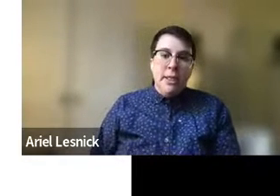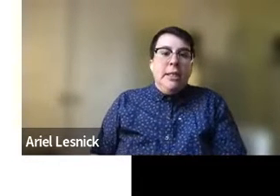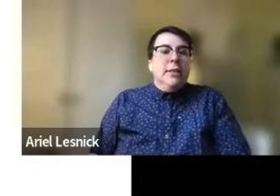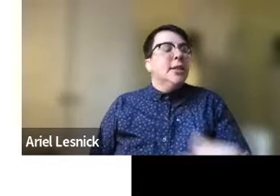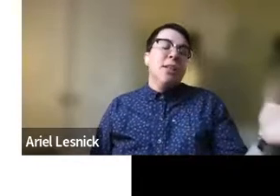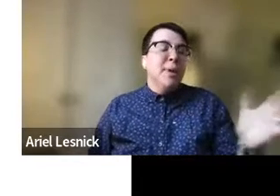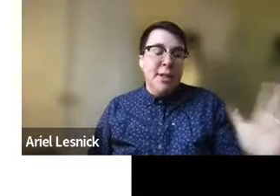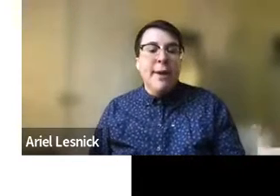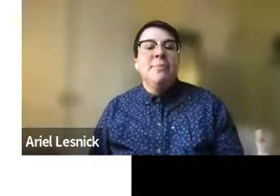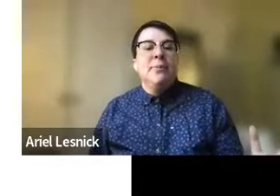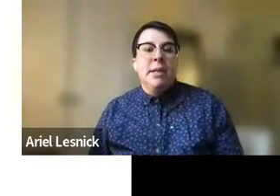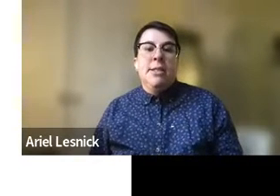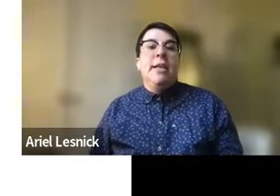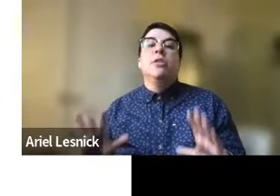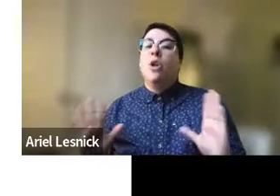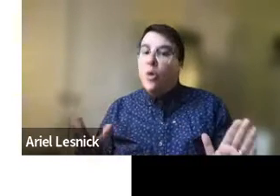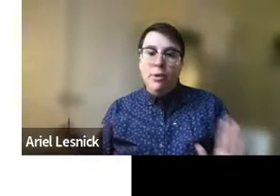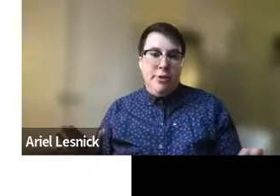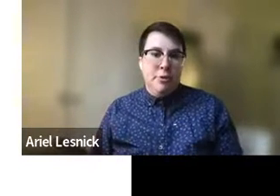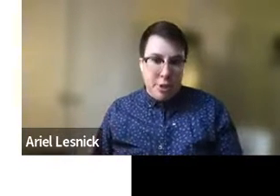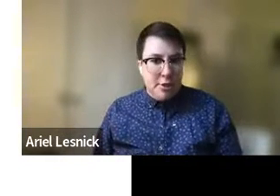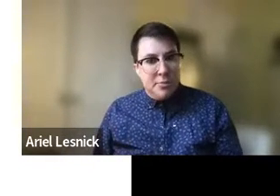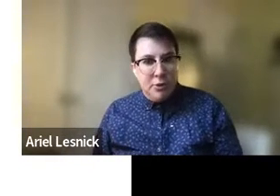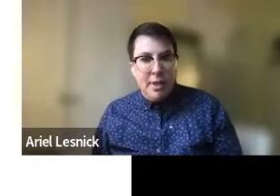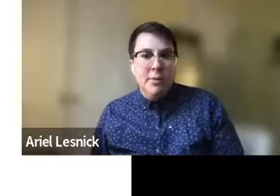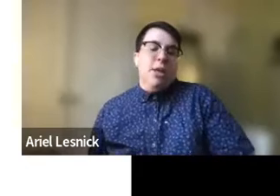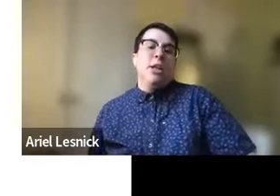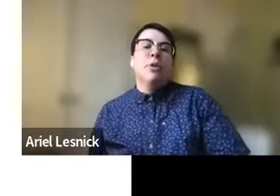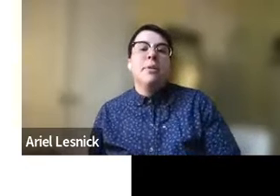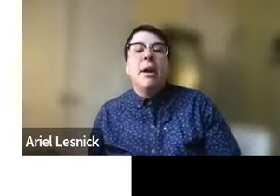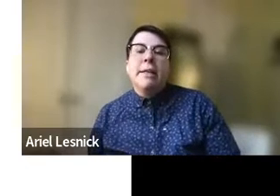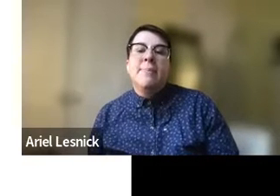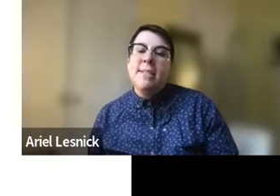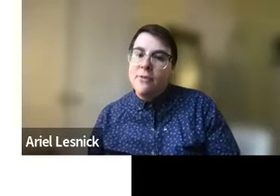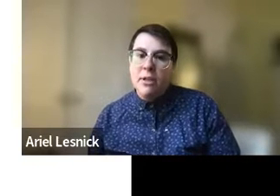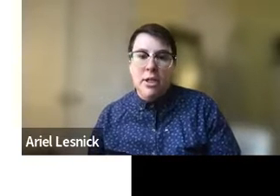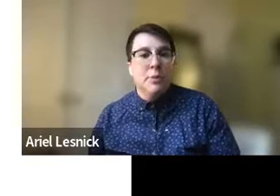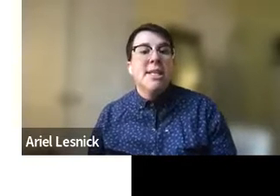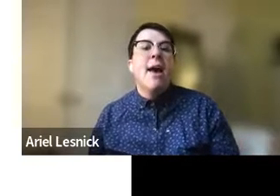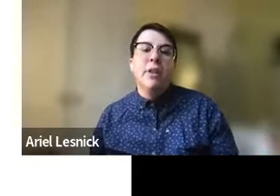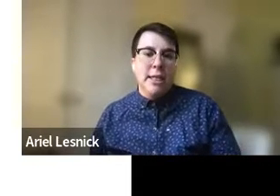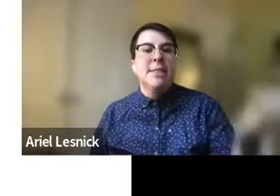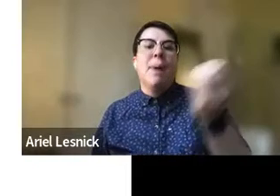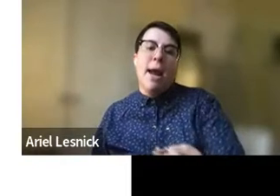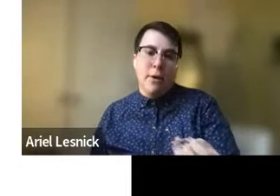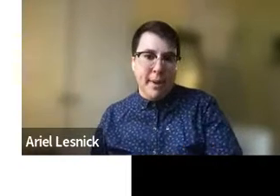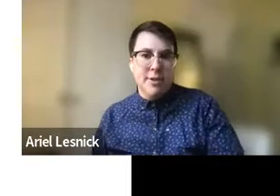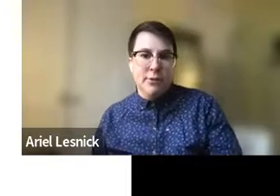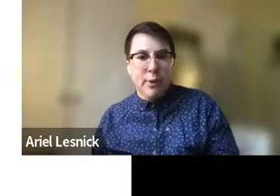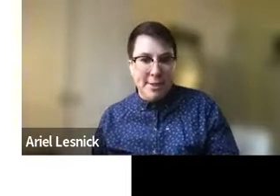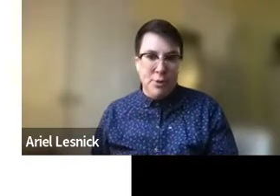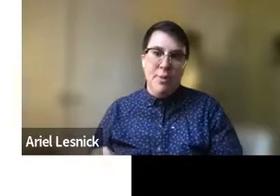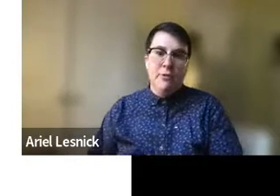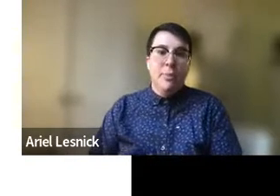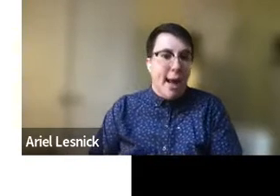movement. The disability rights movement is a global social justice movement, and in North America specifically, it was heavily inspired by the